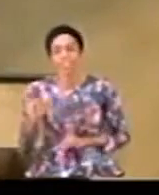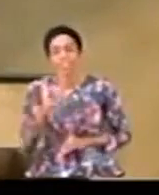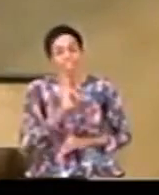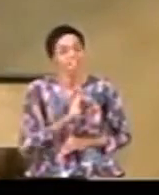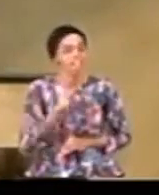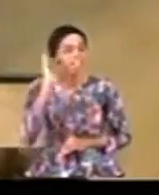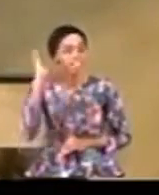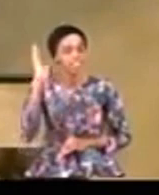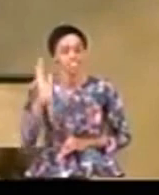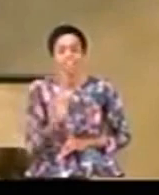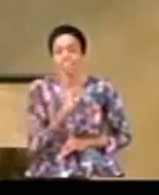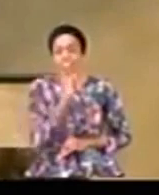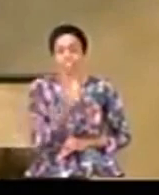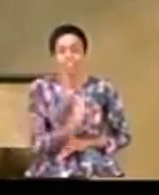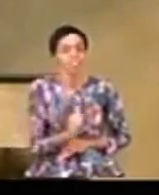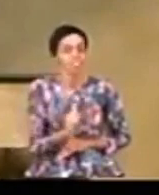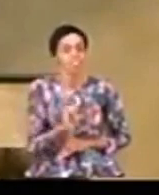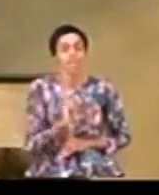I shall not be moved.